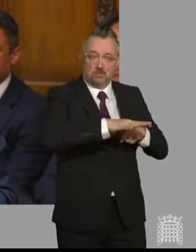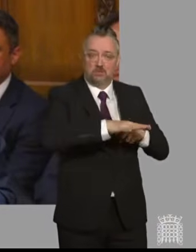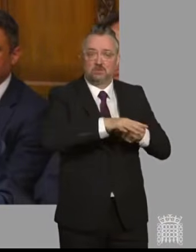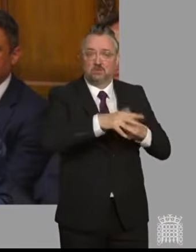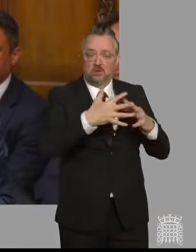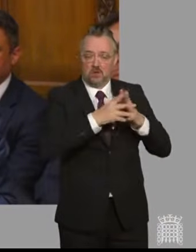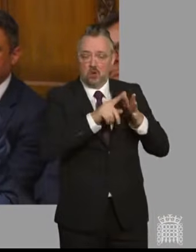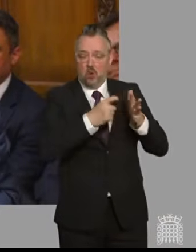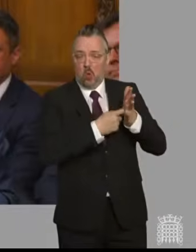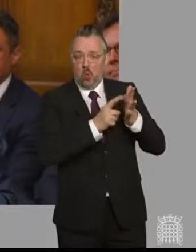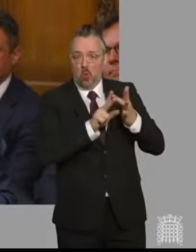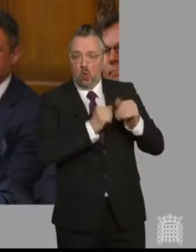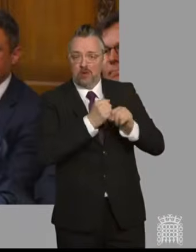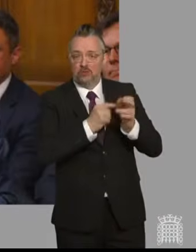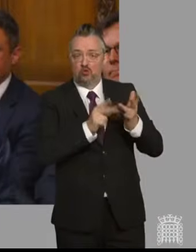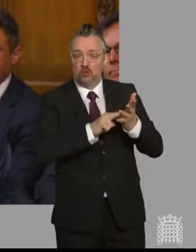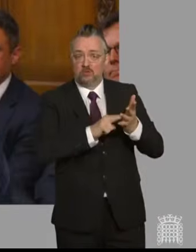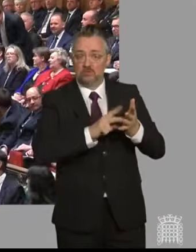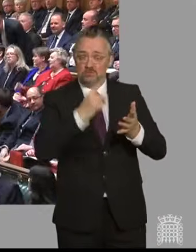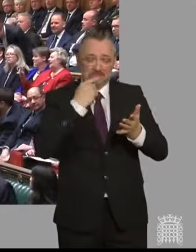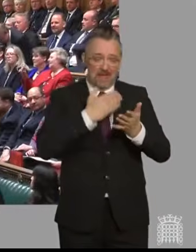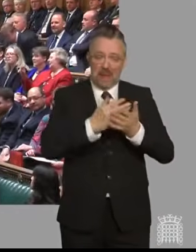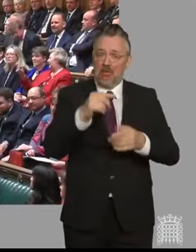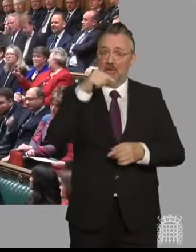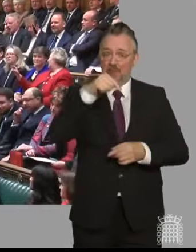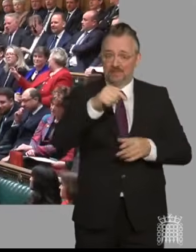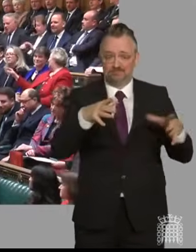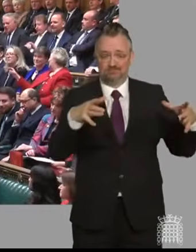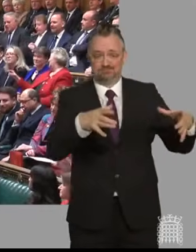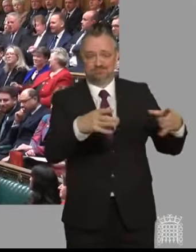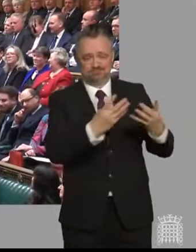matter entirely for the local authority?